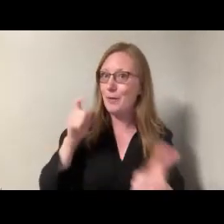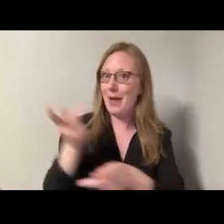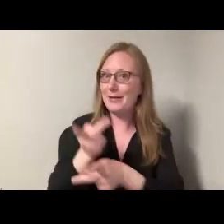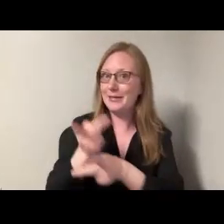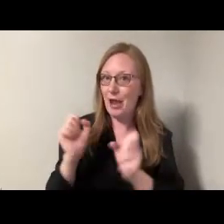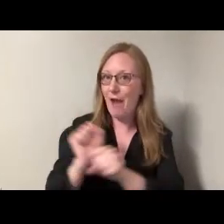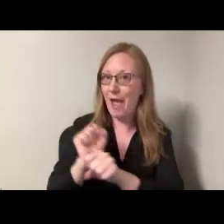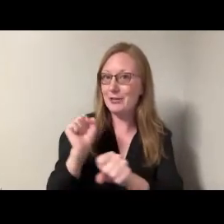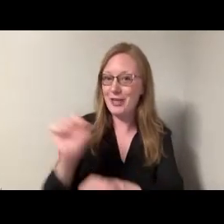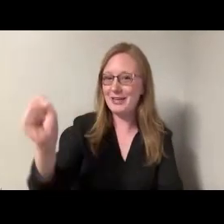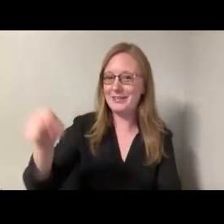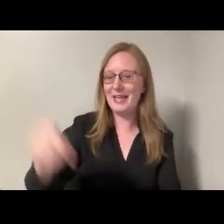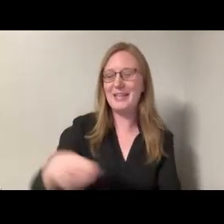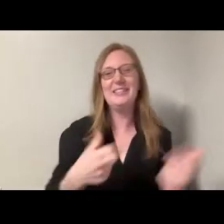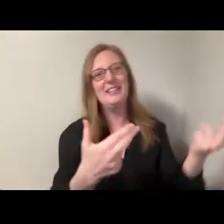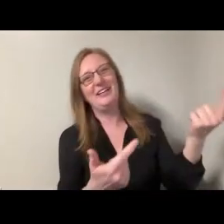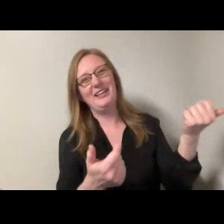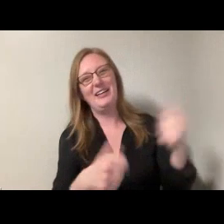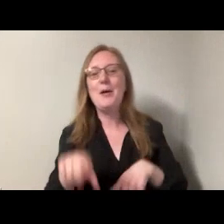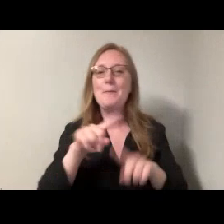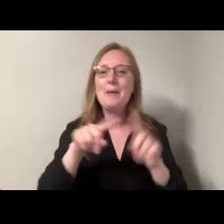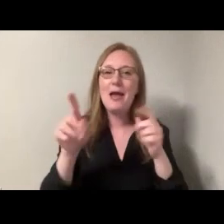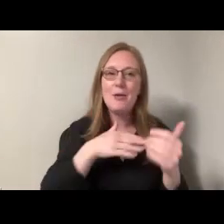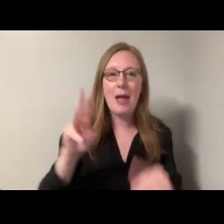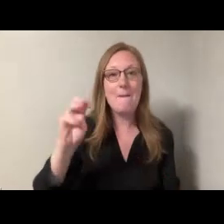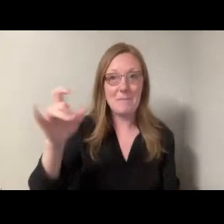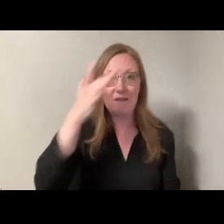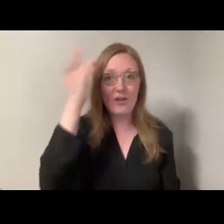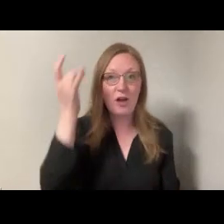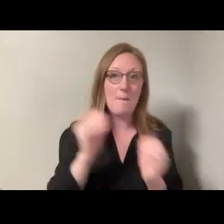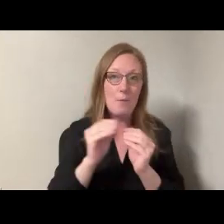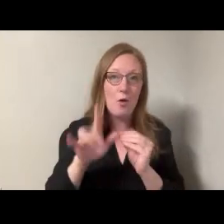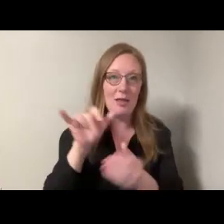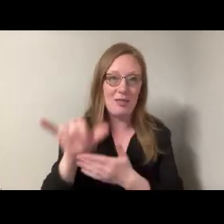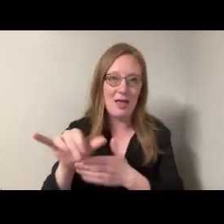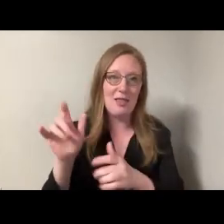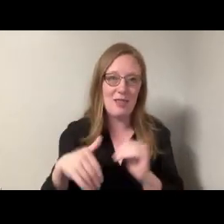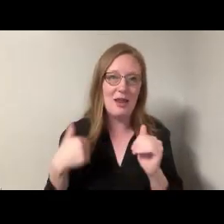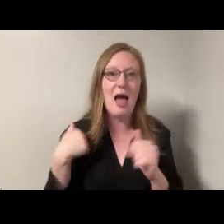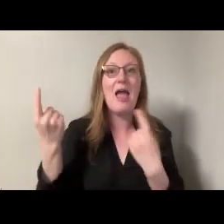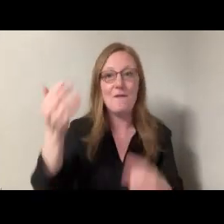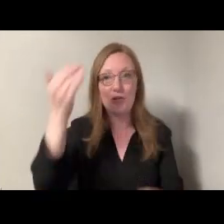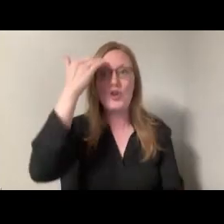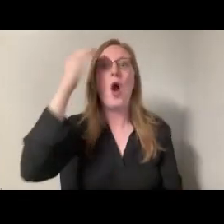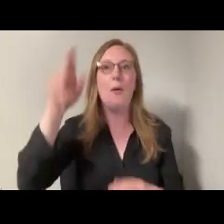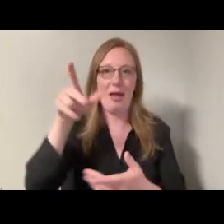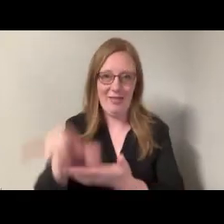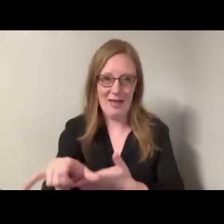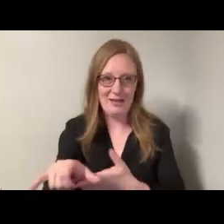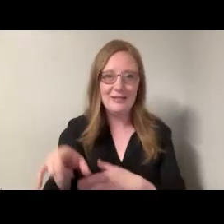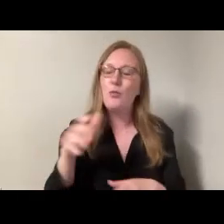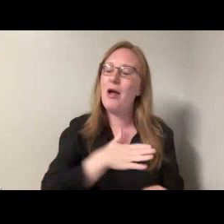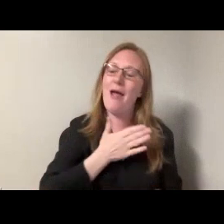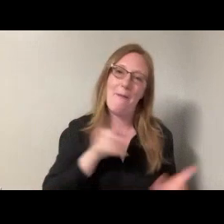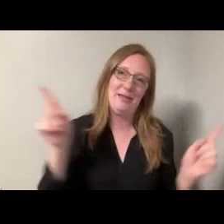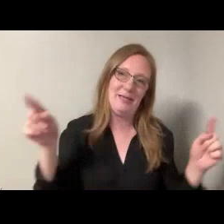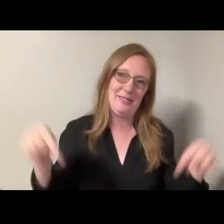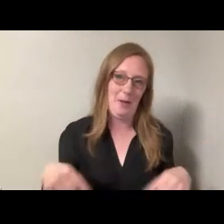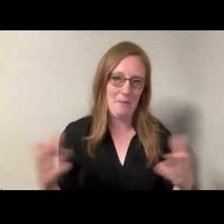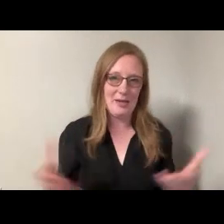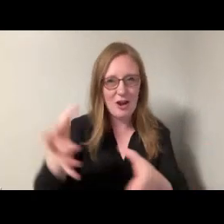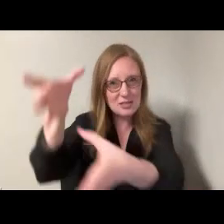anyway, yeah. All right. Well, Mike has forgotten more about Mass Care than I will probably ever know about Mass Care. So we are glad that he is here to share